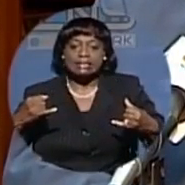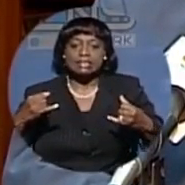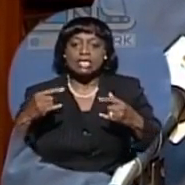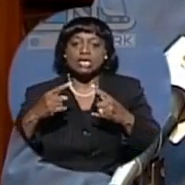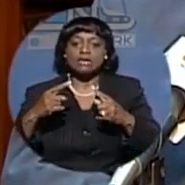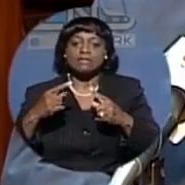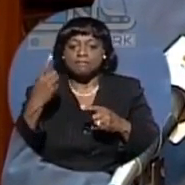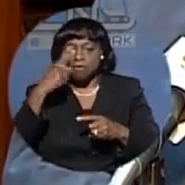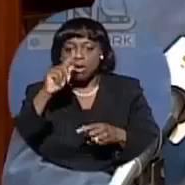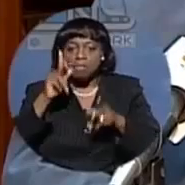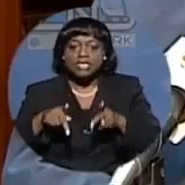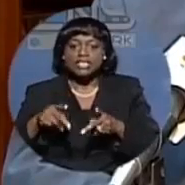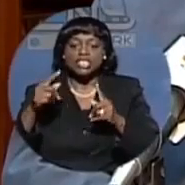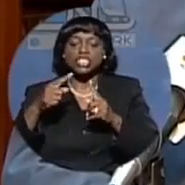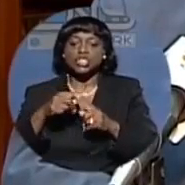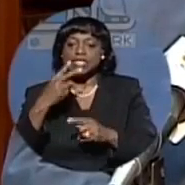see.